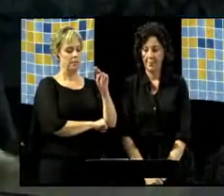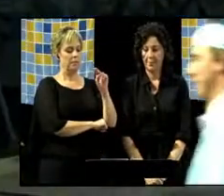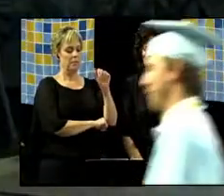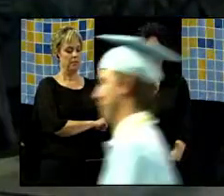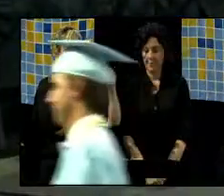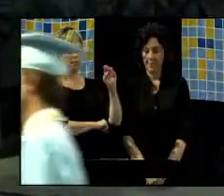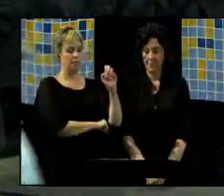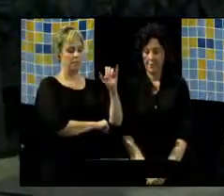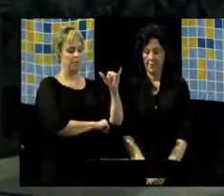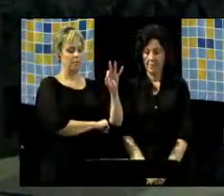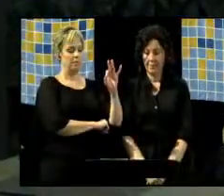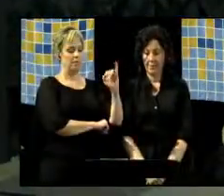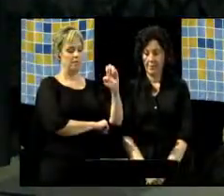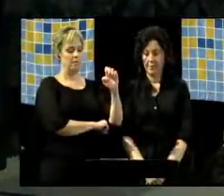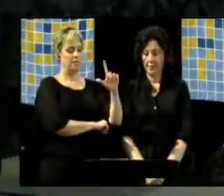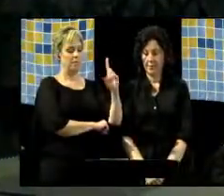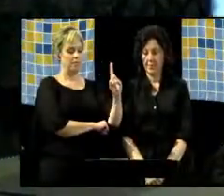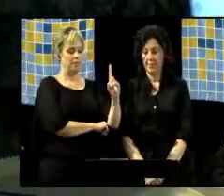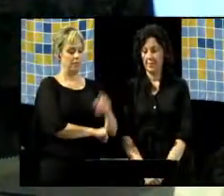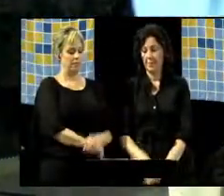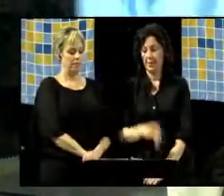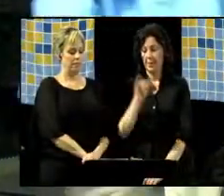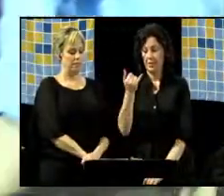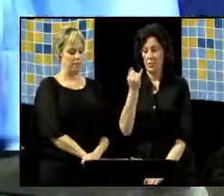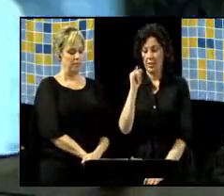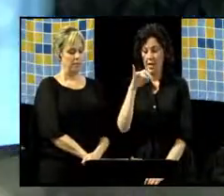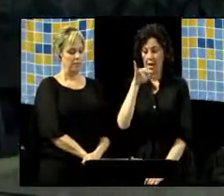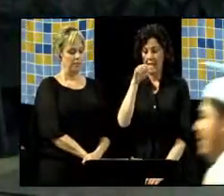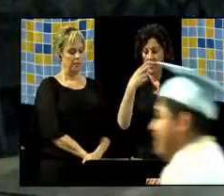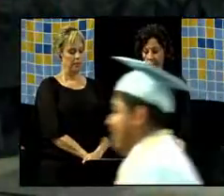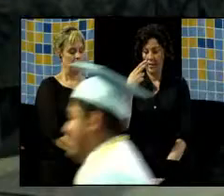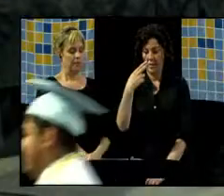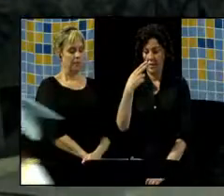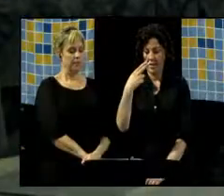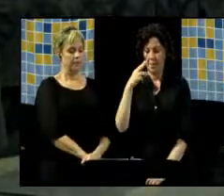Mayfield. Janaya Jaine McCallum.